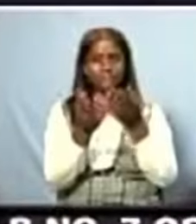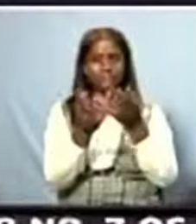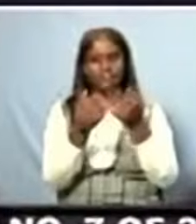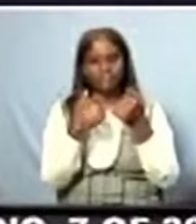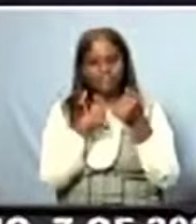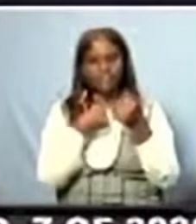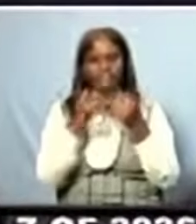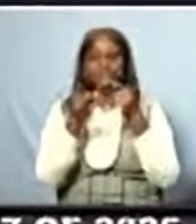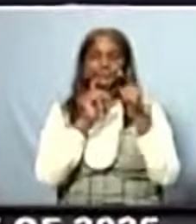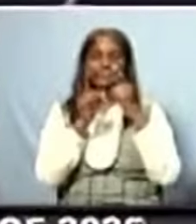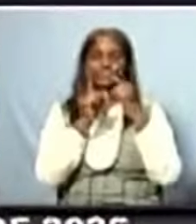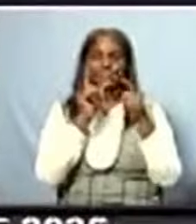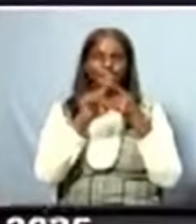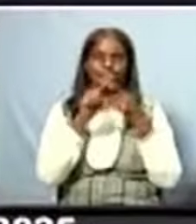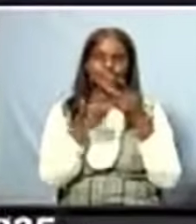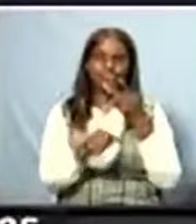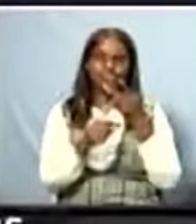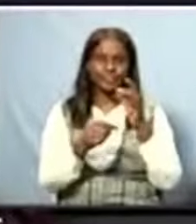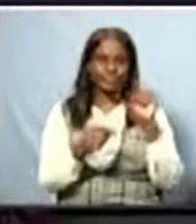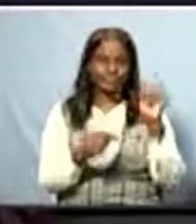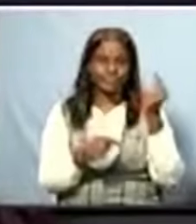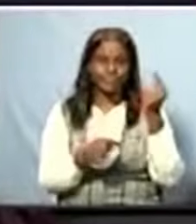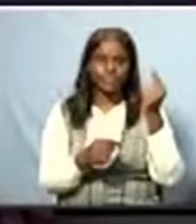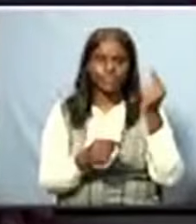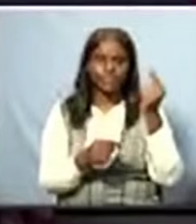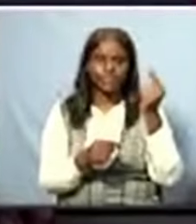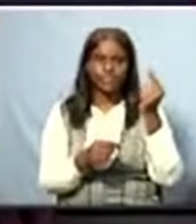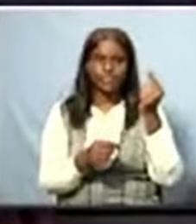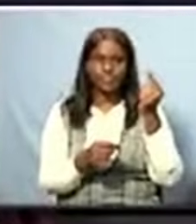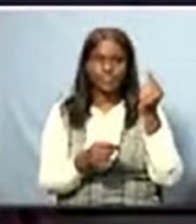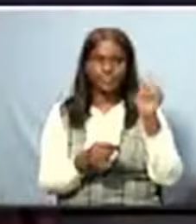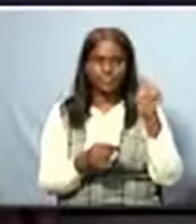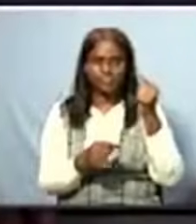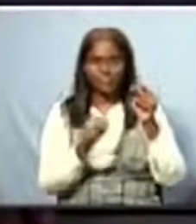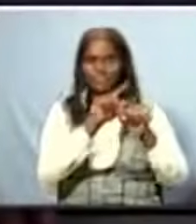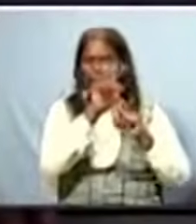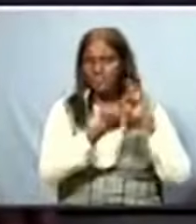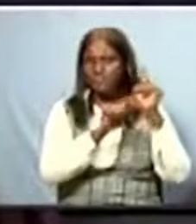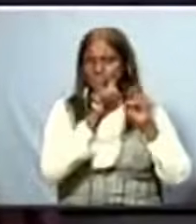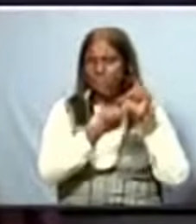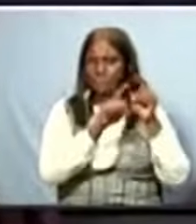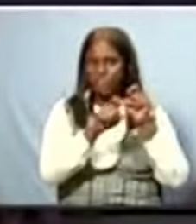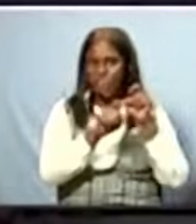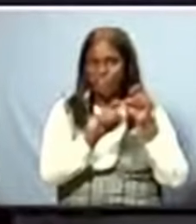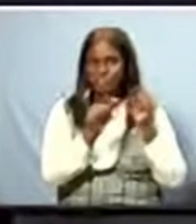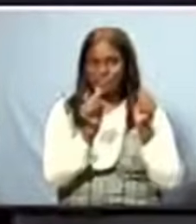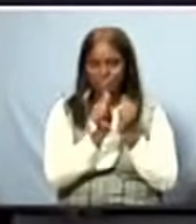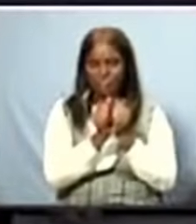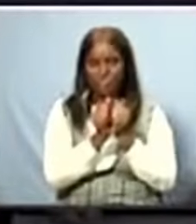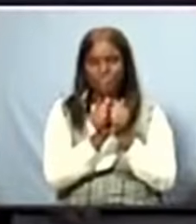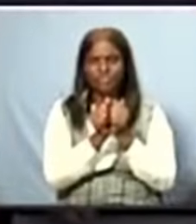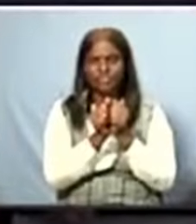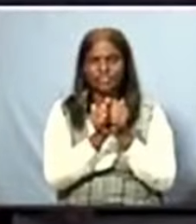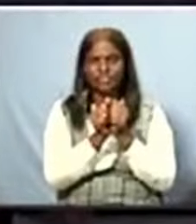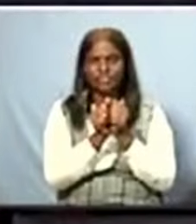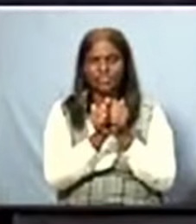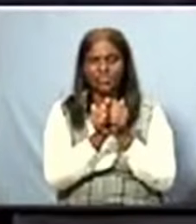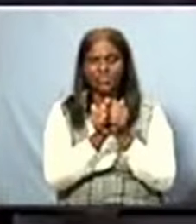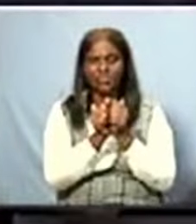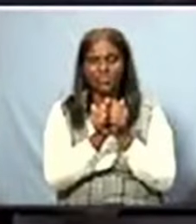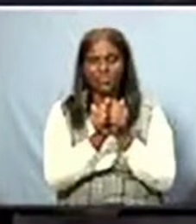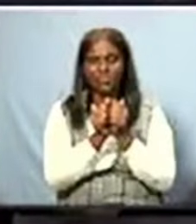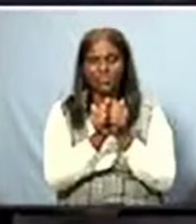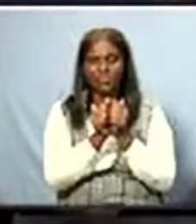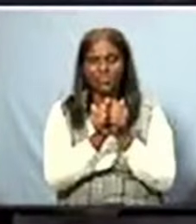I'll speak to the first question in terms of